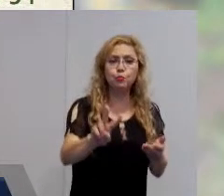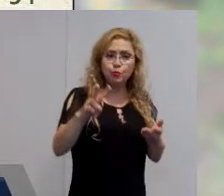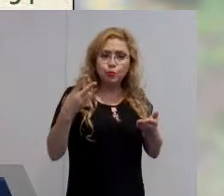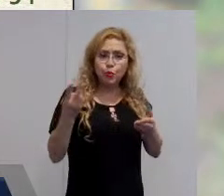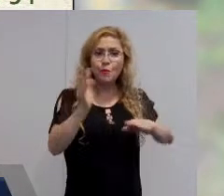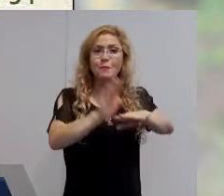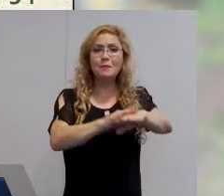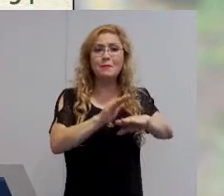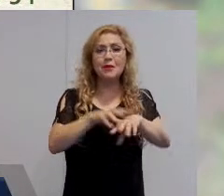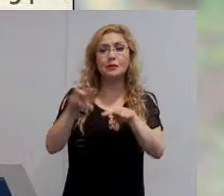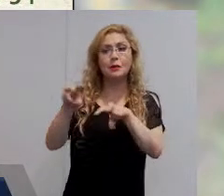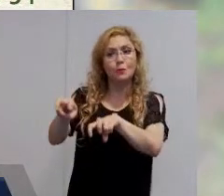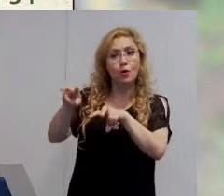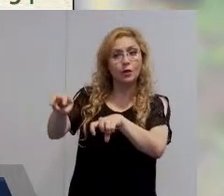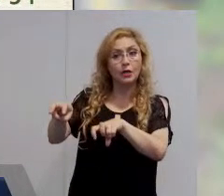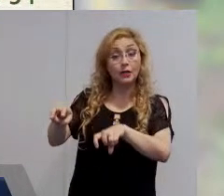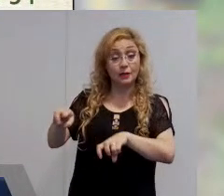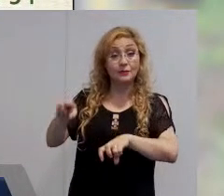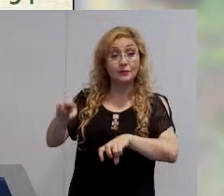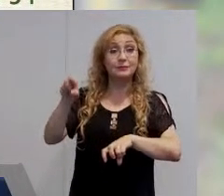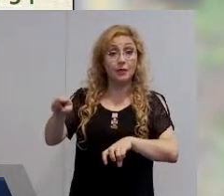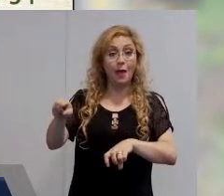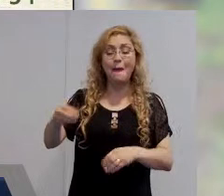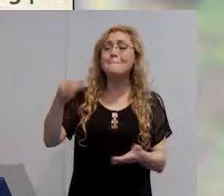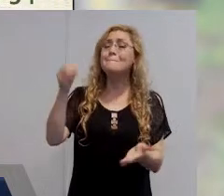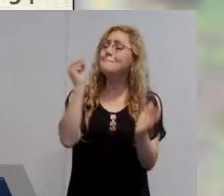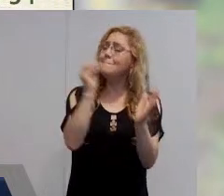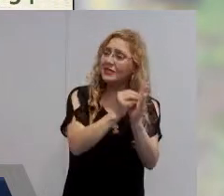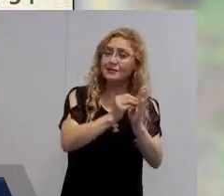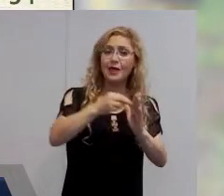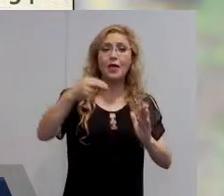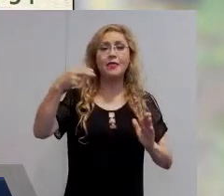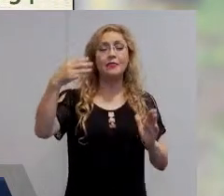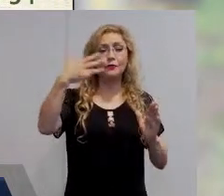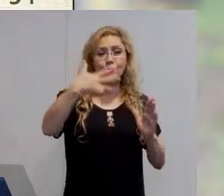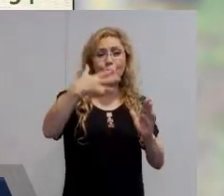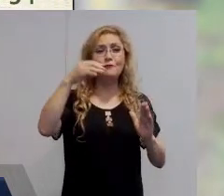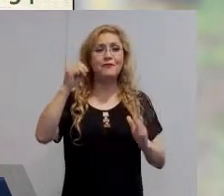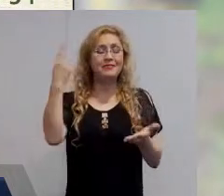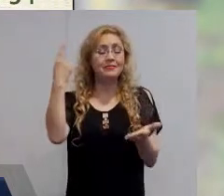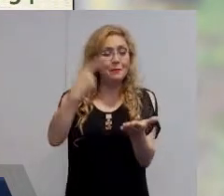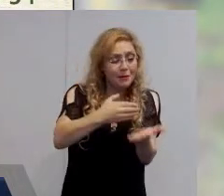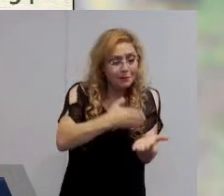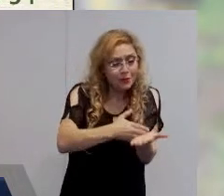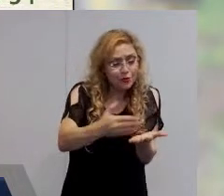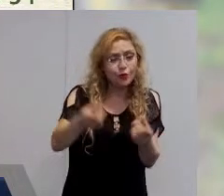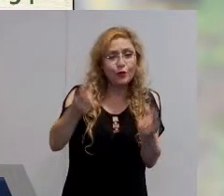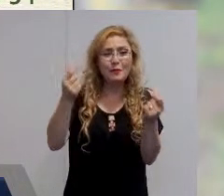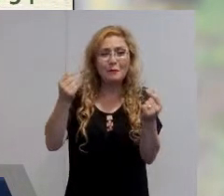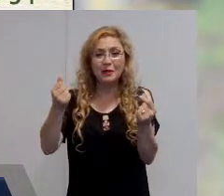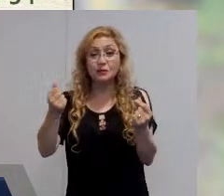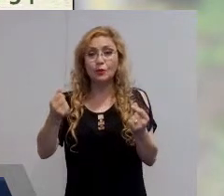farming loans, end up more than 90 million pesos given by the Banco del Estado, and more than 100,000,